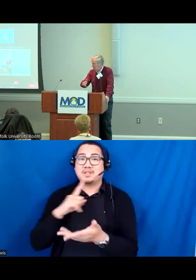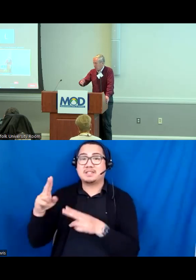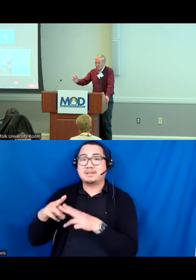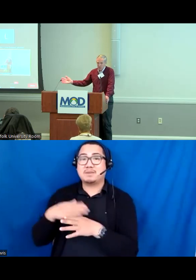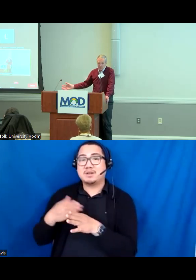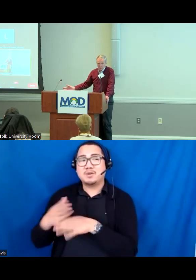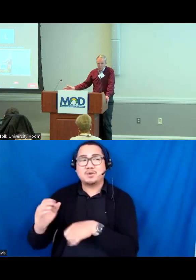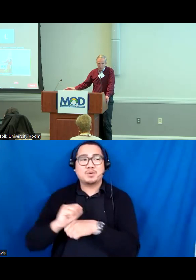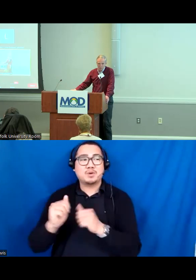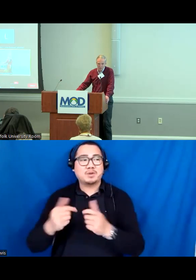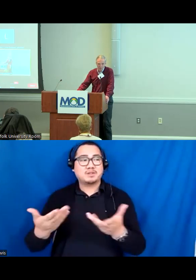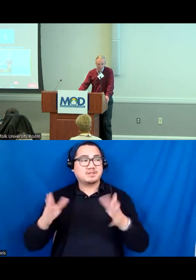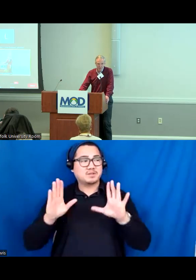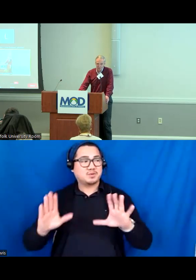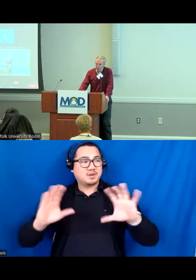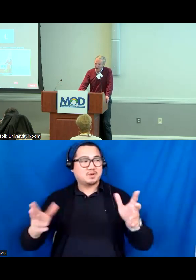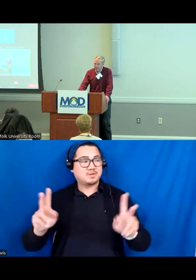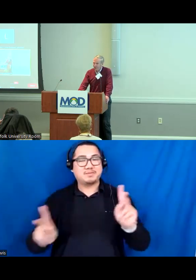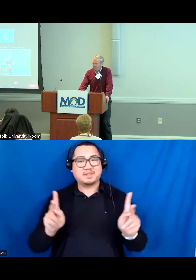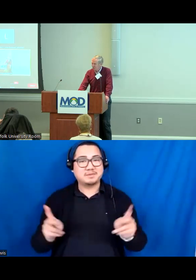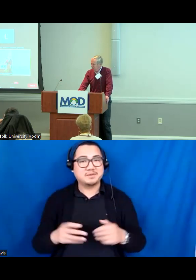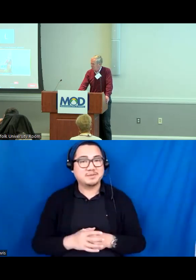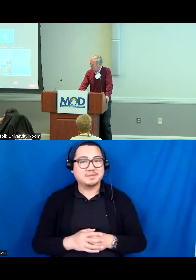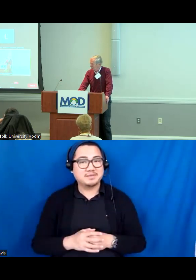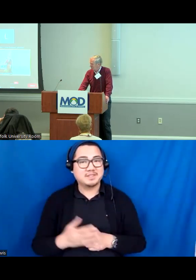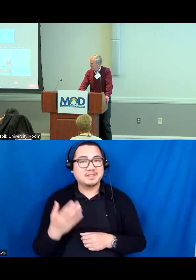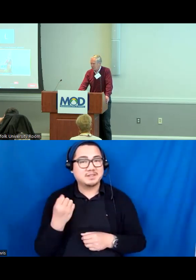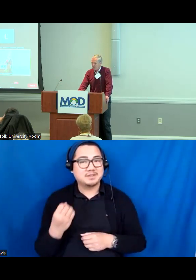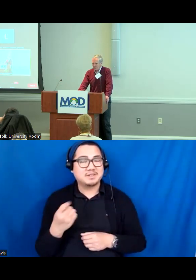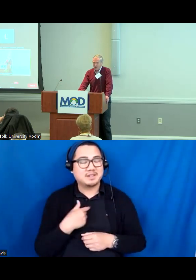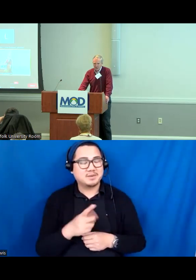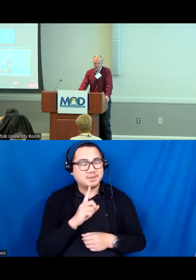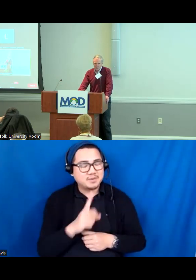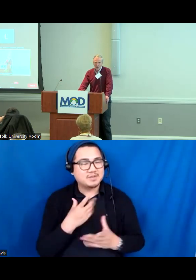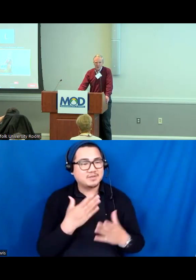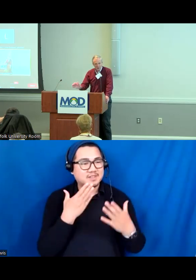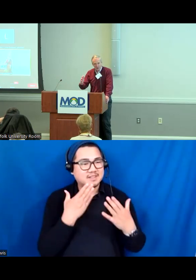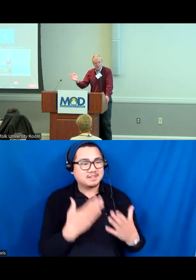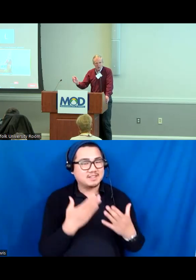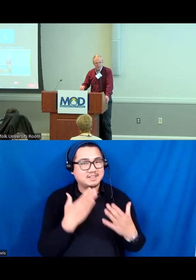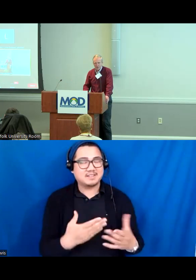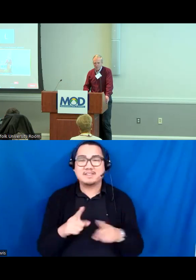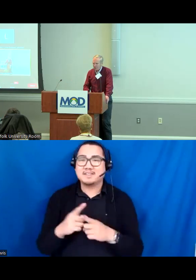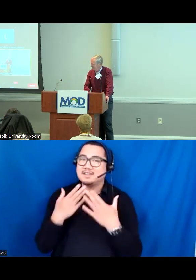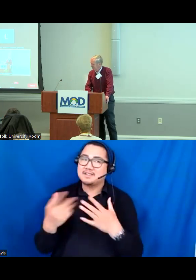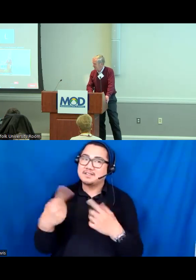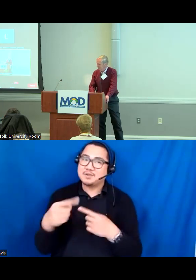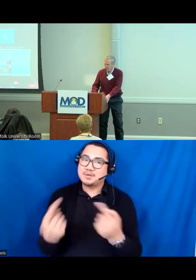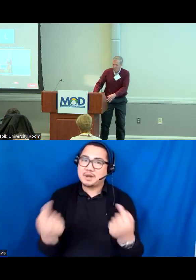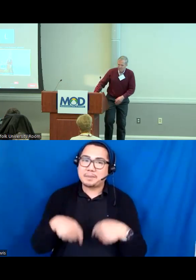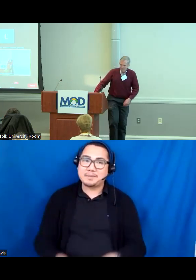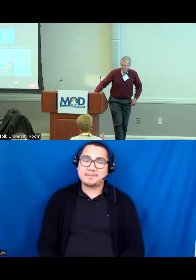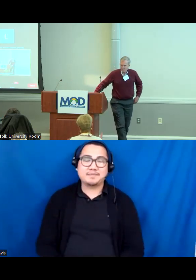working with this fabulous group of people. So I just want to thank them and thank you all for coming.